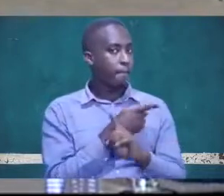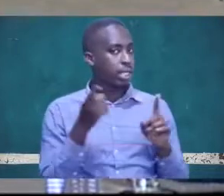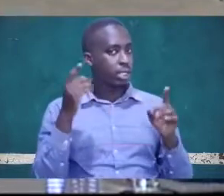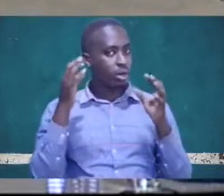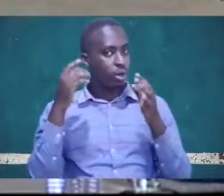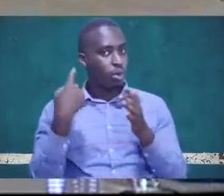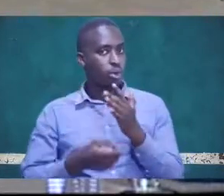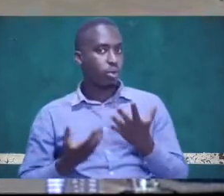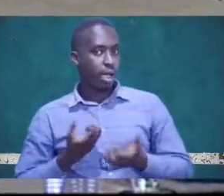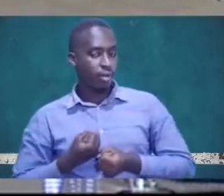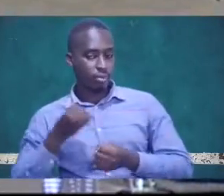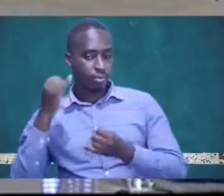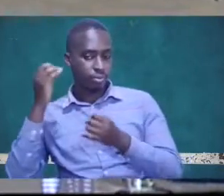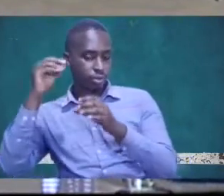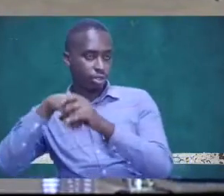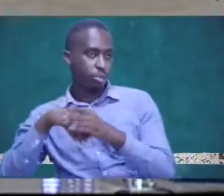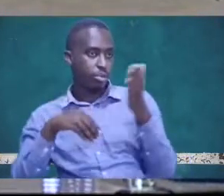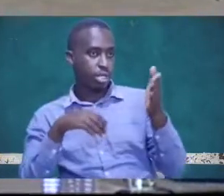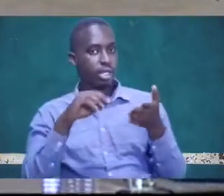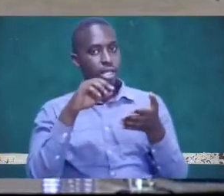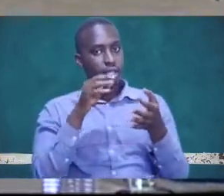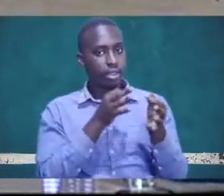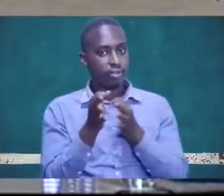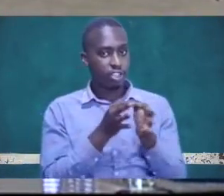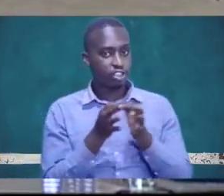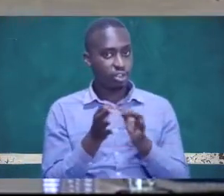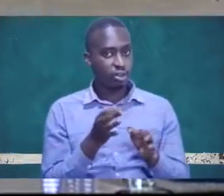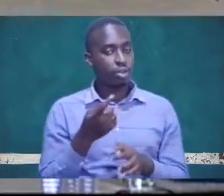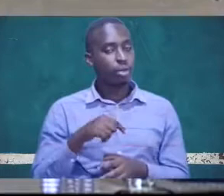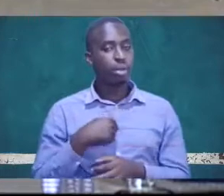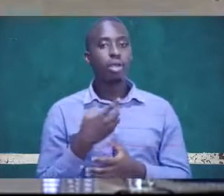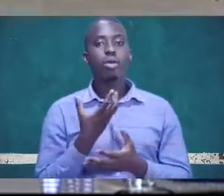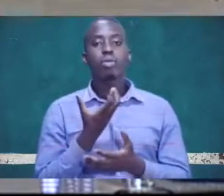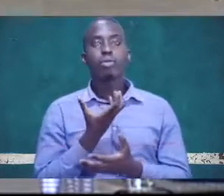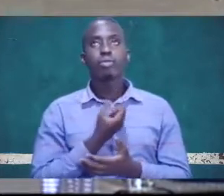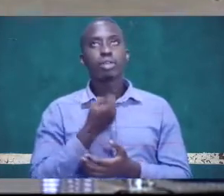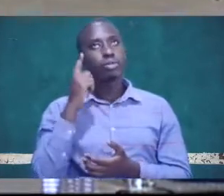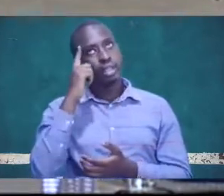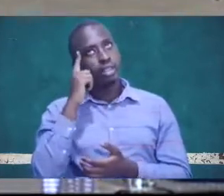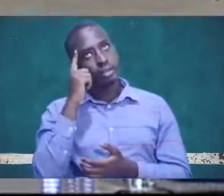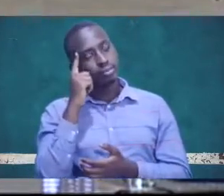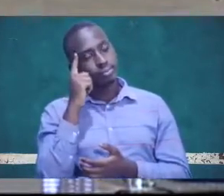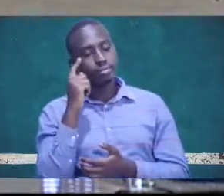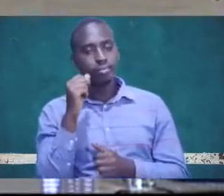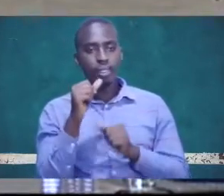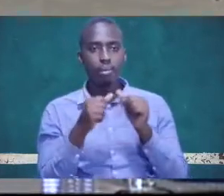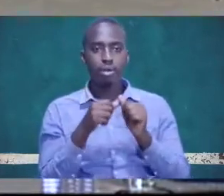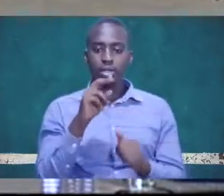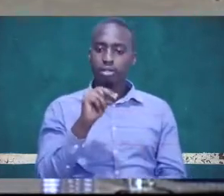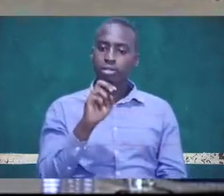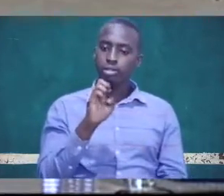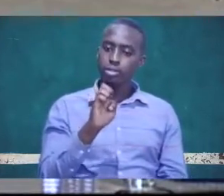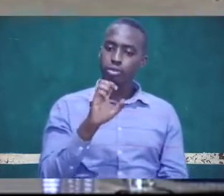now to include into this definition, we have just to think about the nuclei